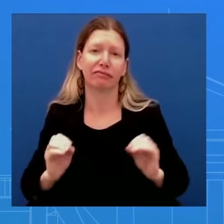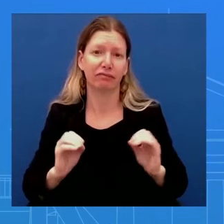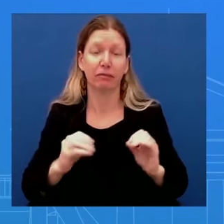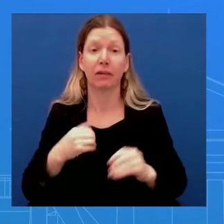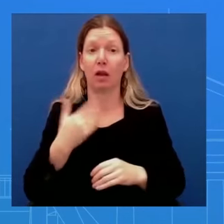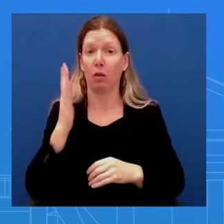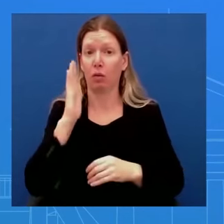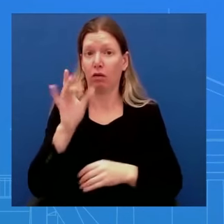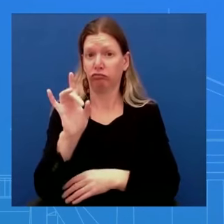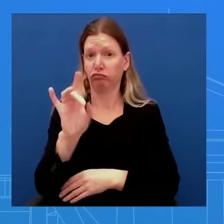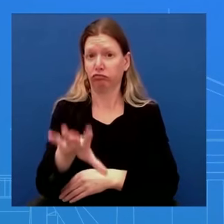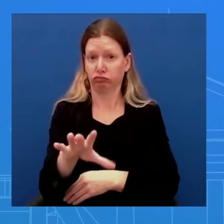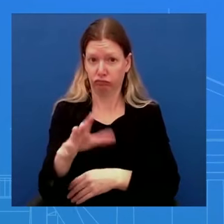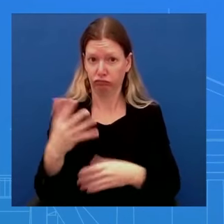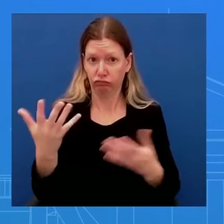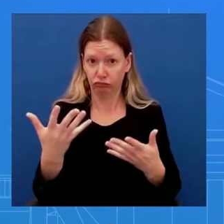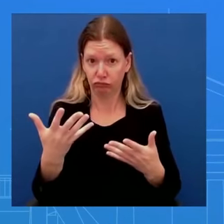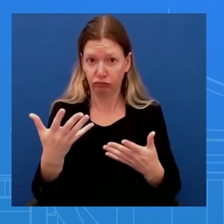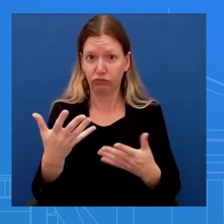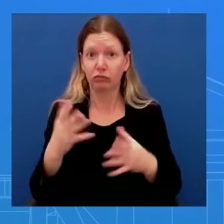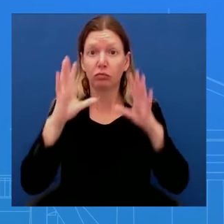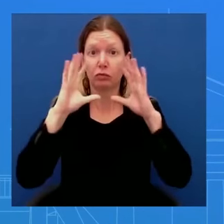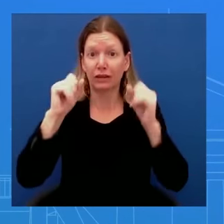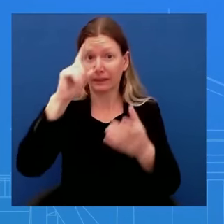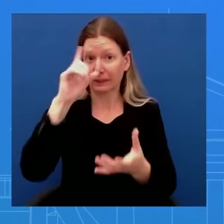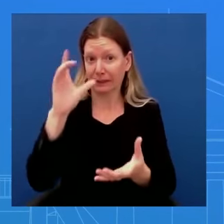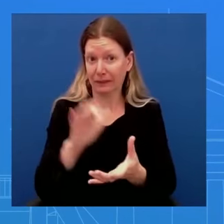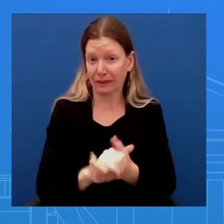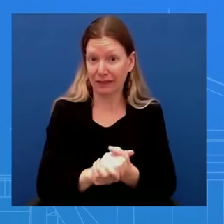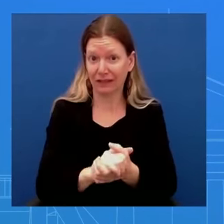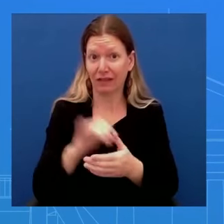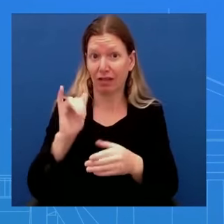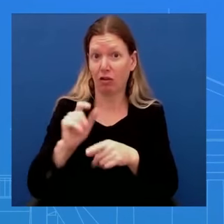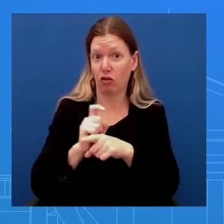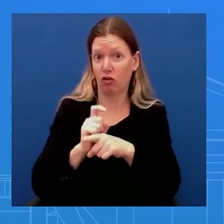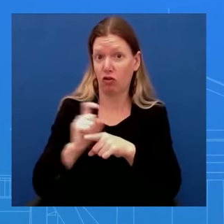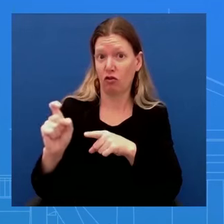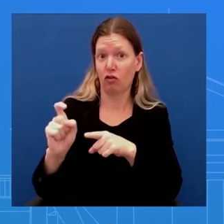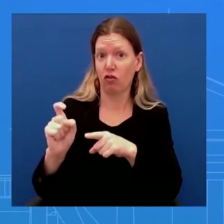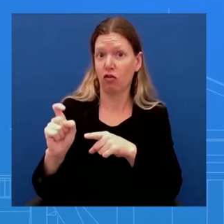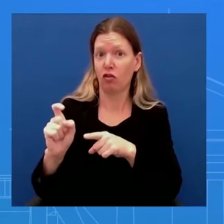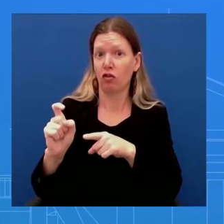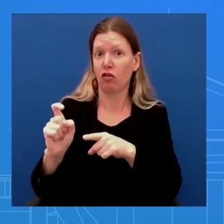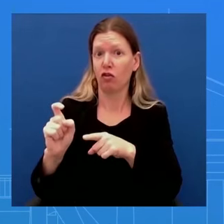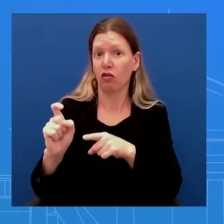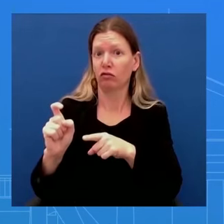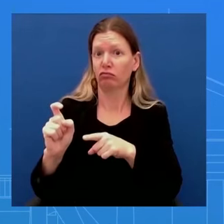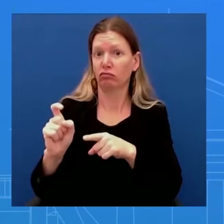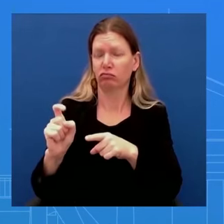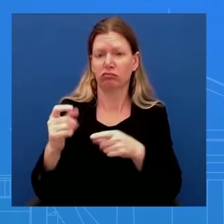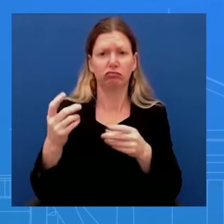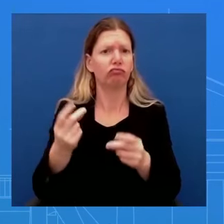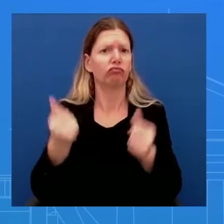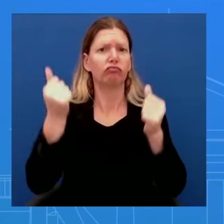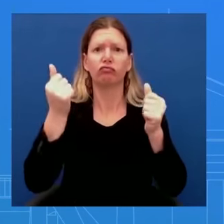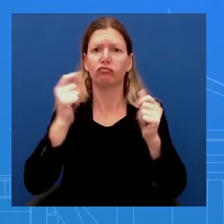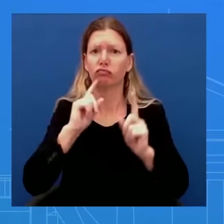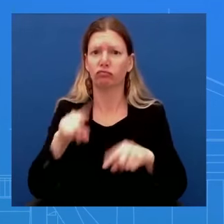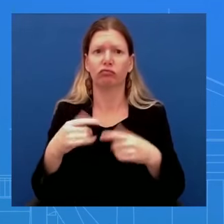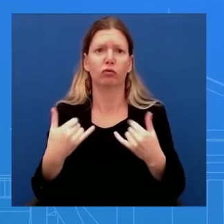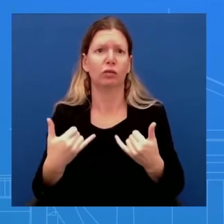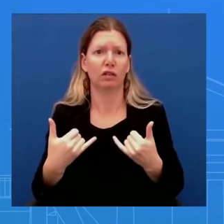the President believed that a call was the most expedient option today, and so that's why they spoke on the phone. The president believed it was important